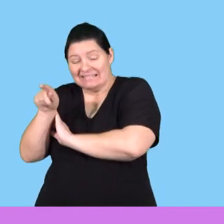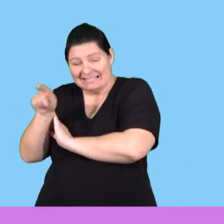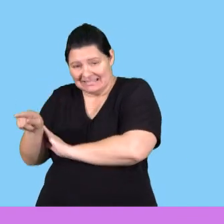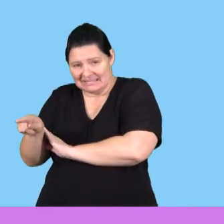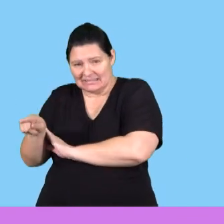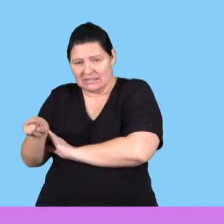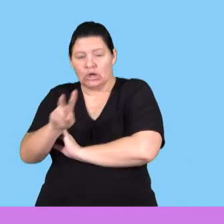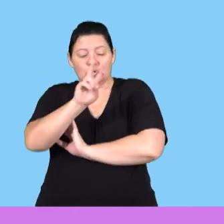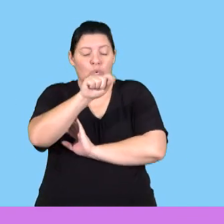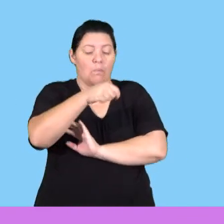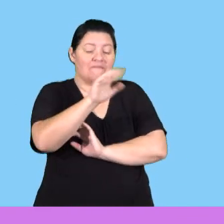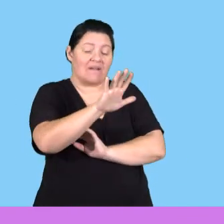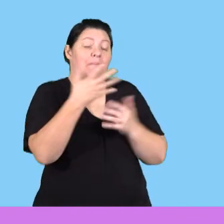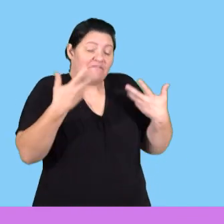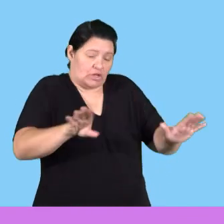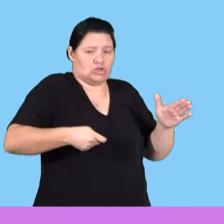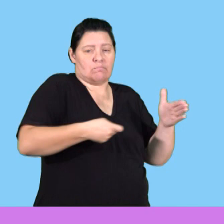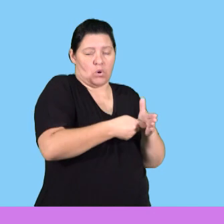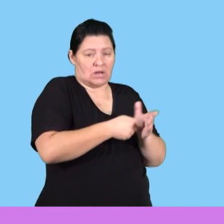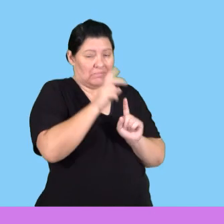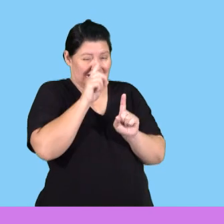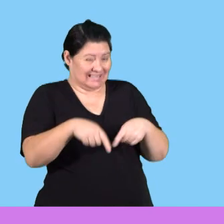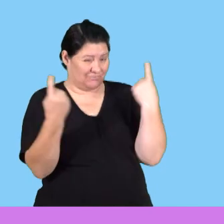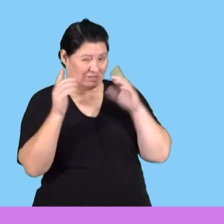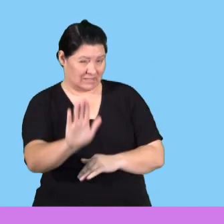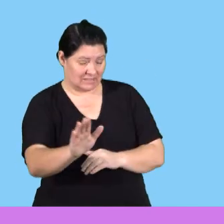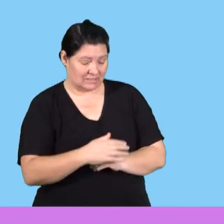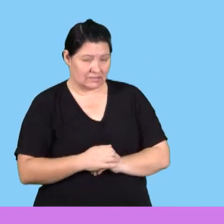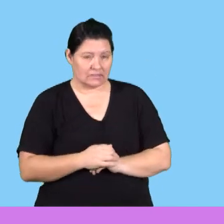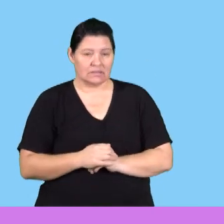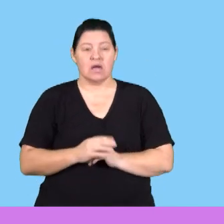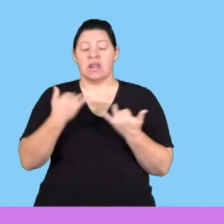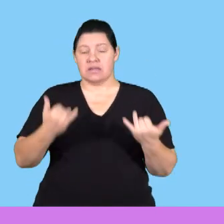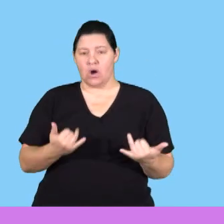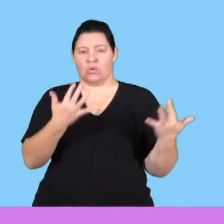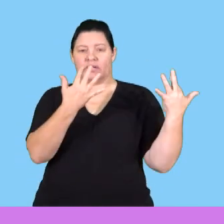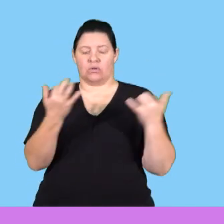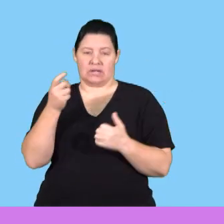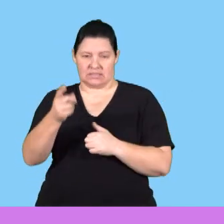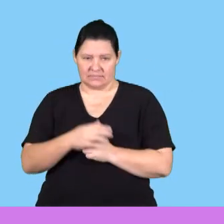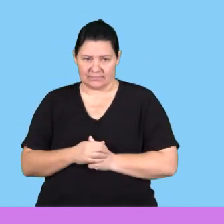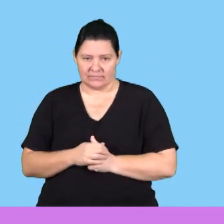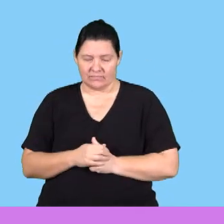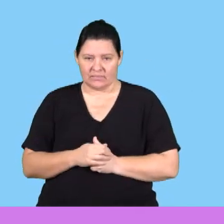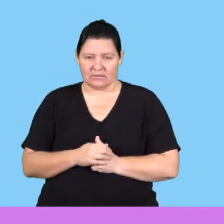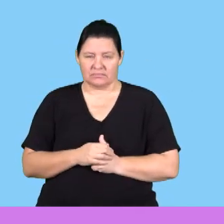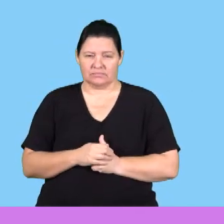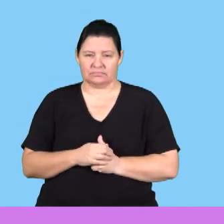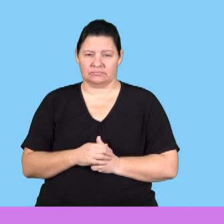the advert and 2.5 kg is what she bought. So now let us